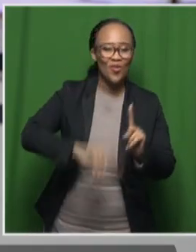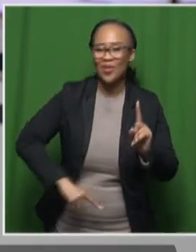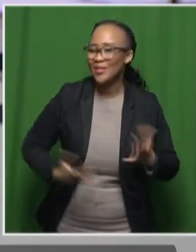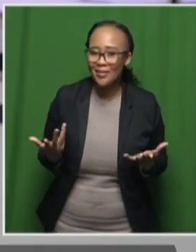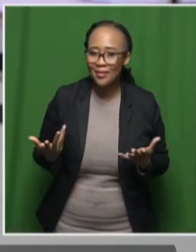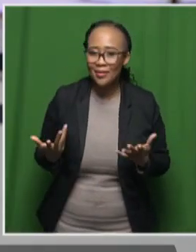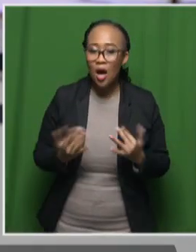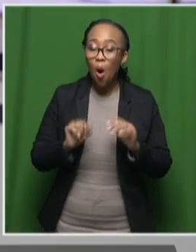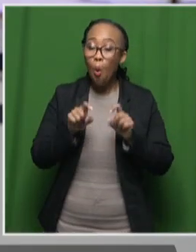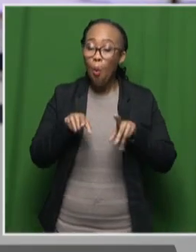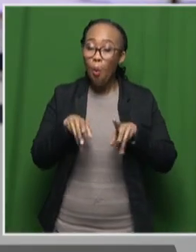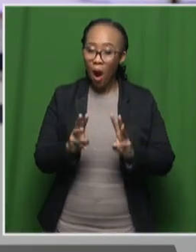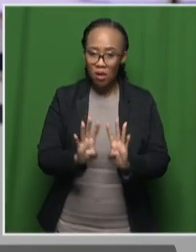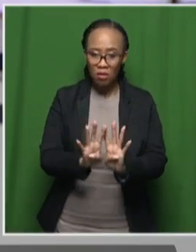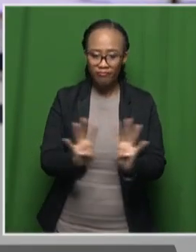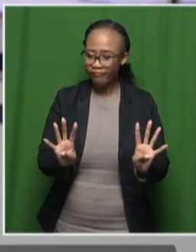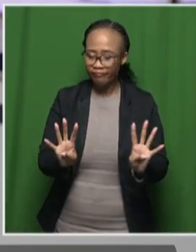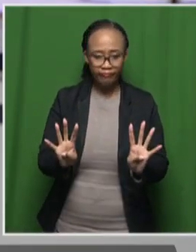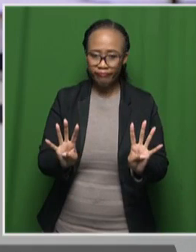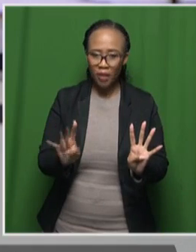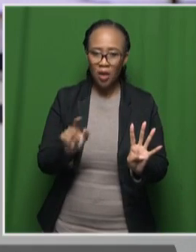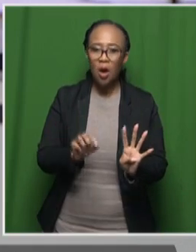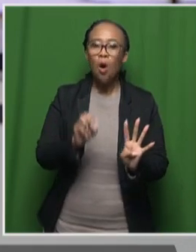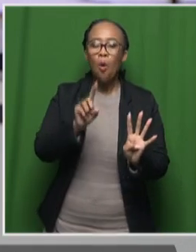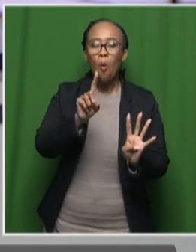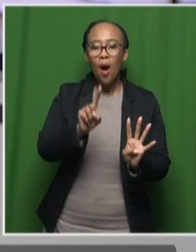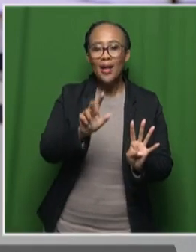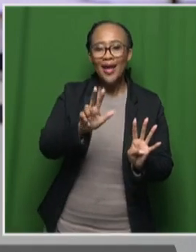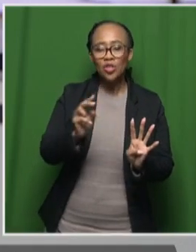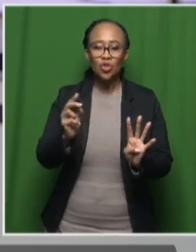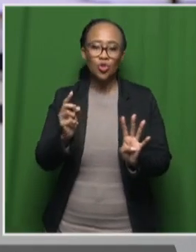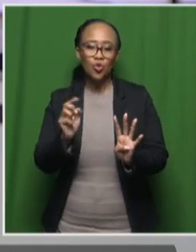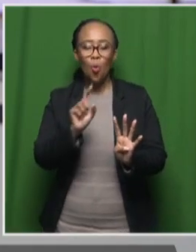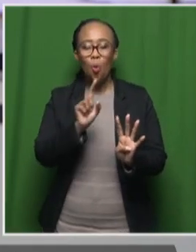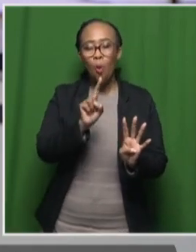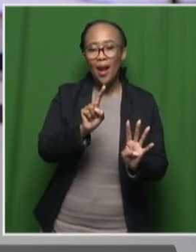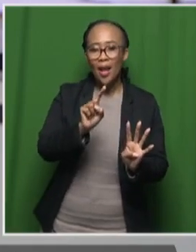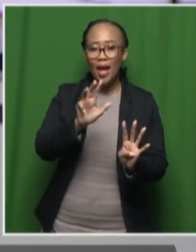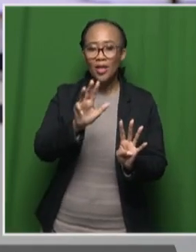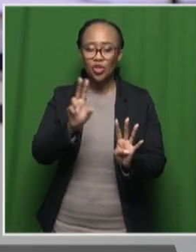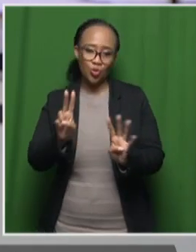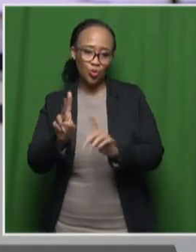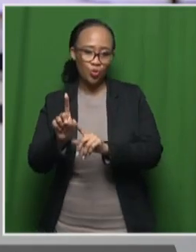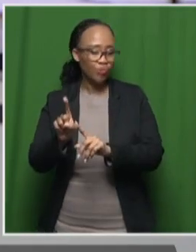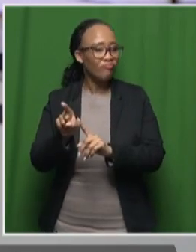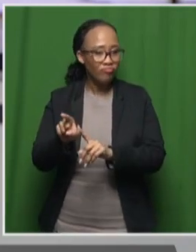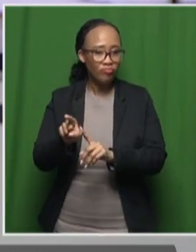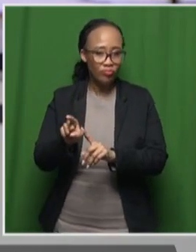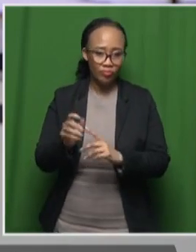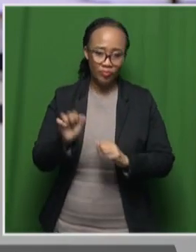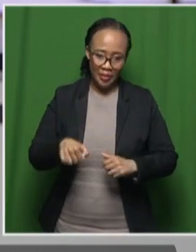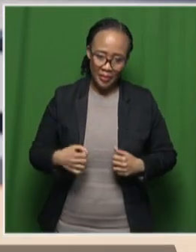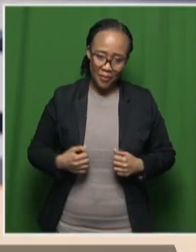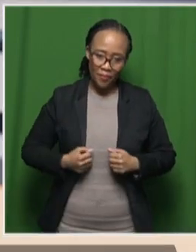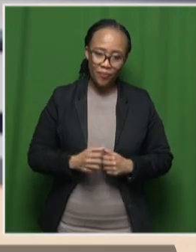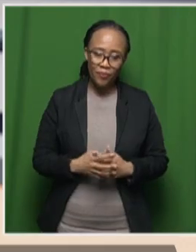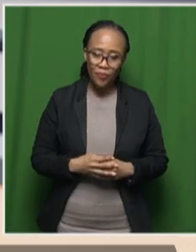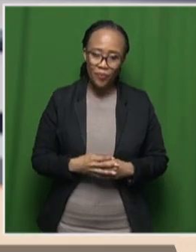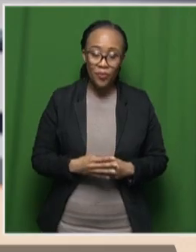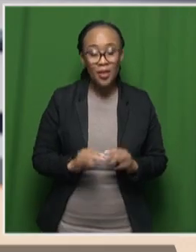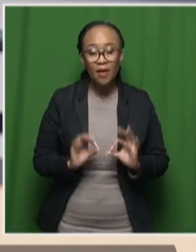they lined up, everyone was in shape. 9:82 was either 4th or 1st. Yeah. And unfortunately, the dice rolled for 4th. Fantastic.